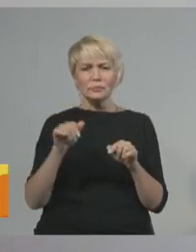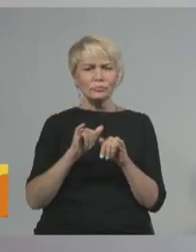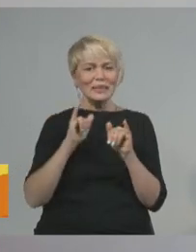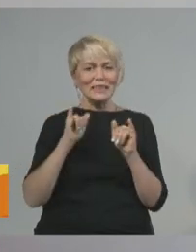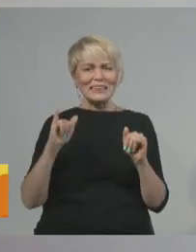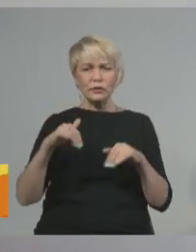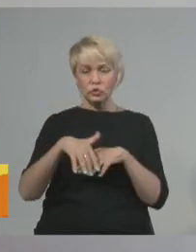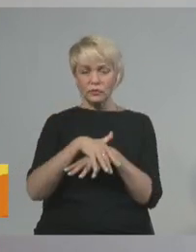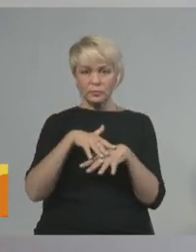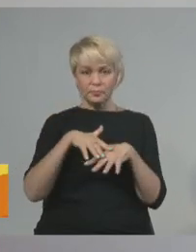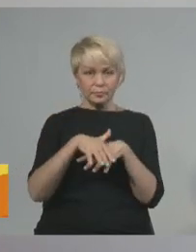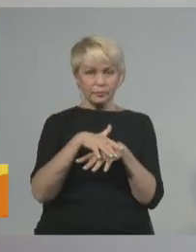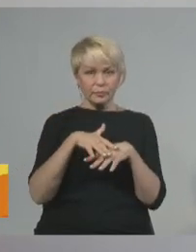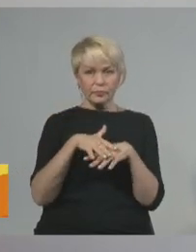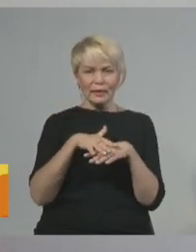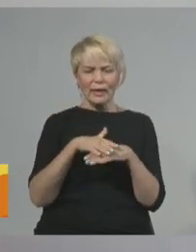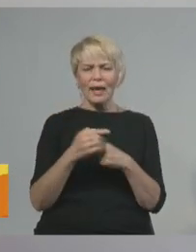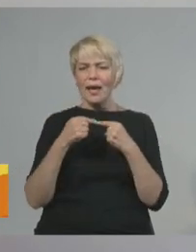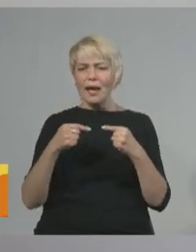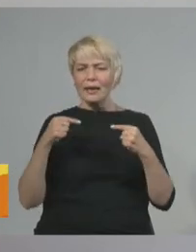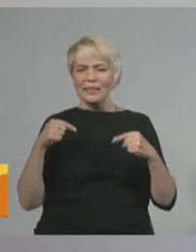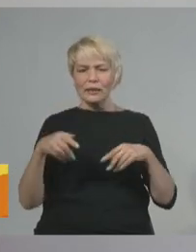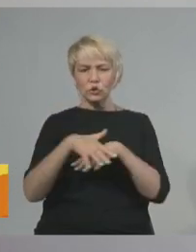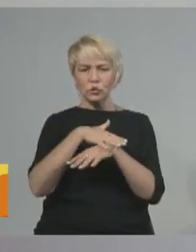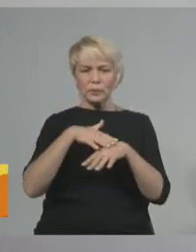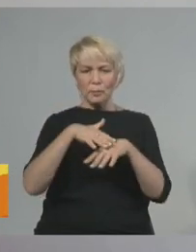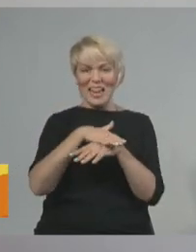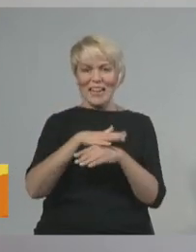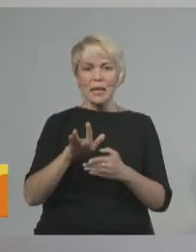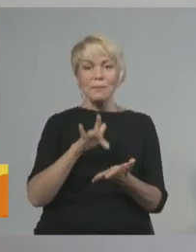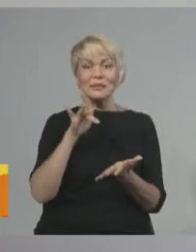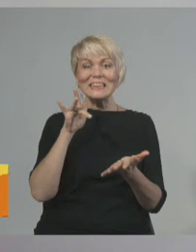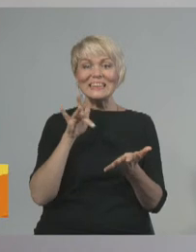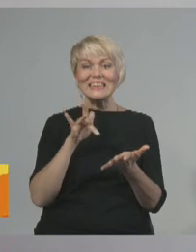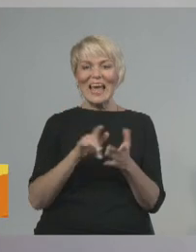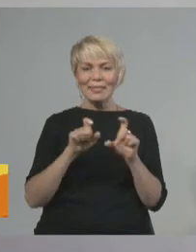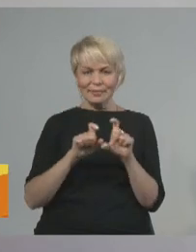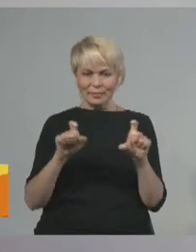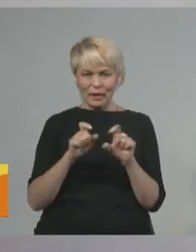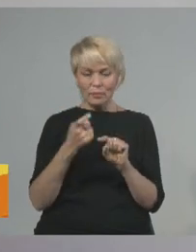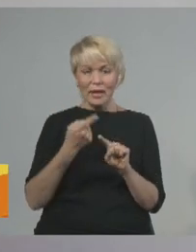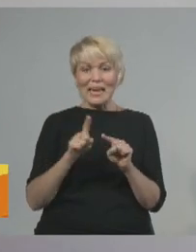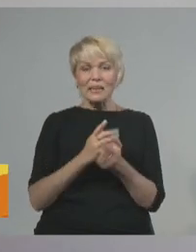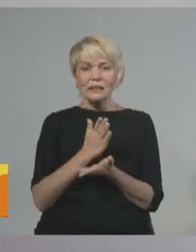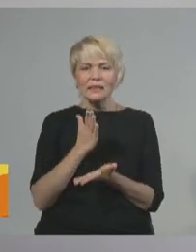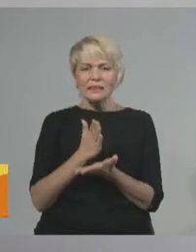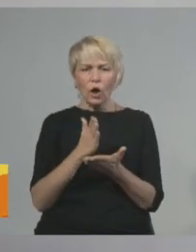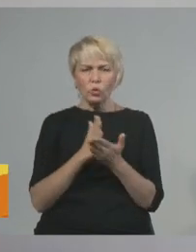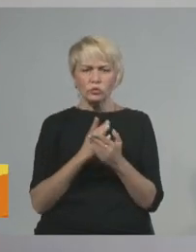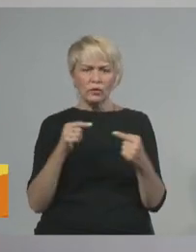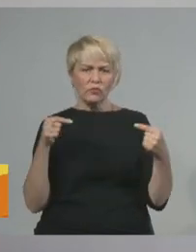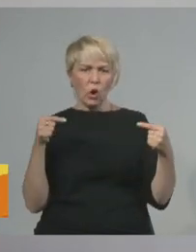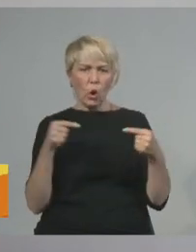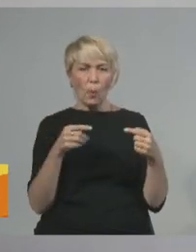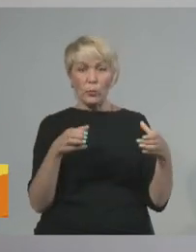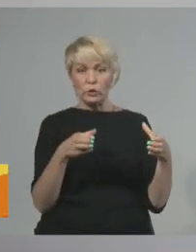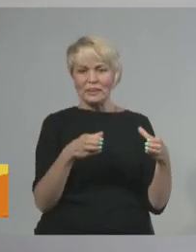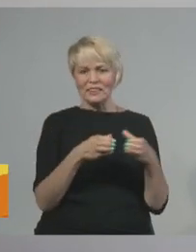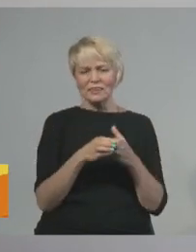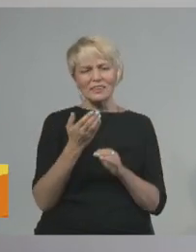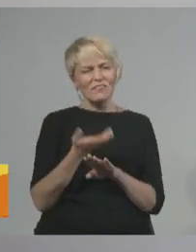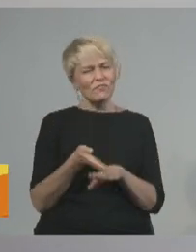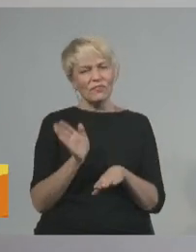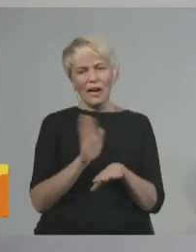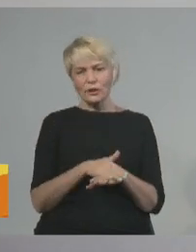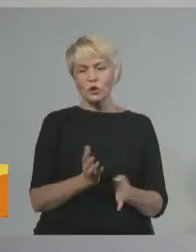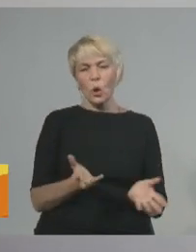sectors of society that are opposed to daniel ortega's regime to come together around the political and social